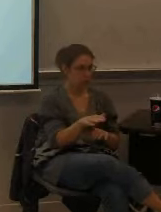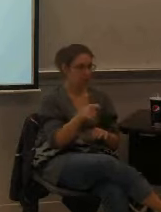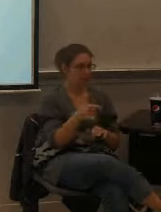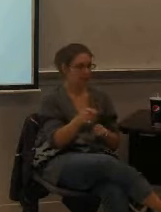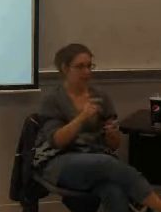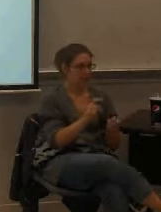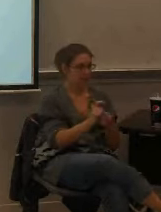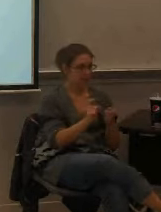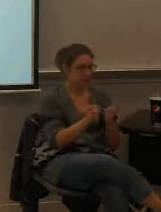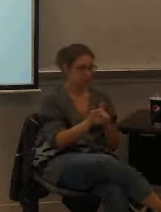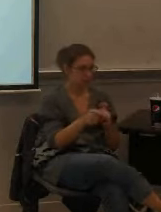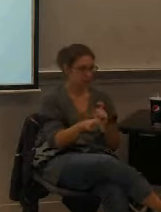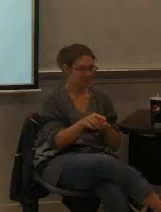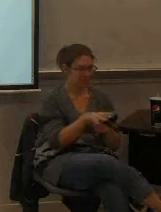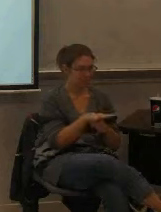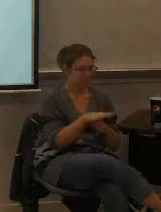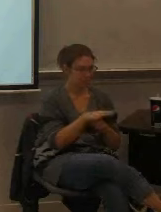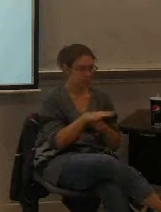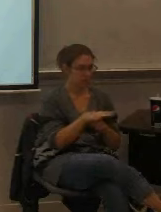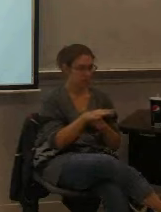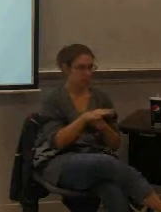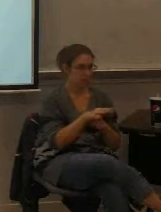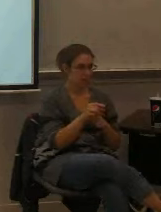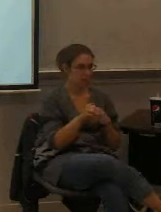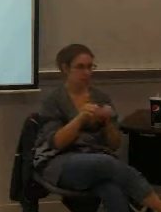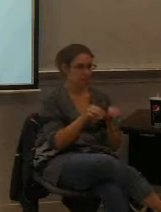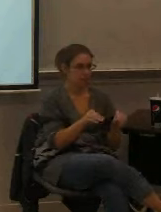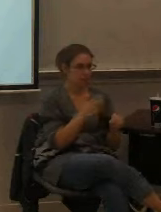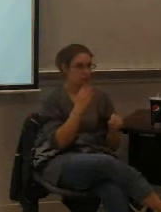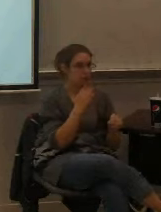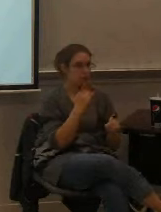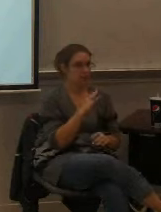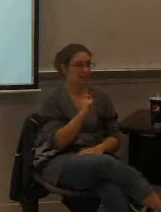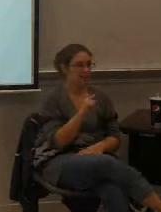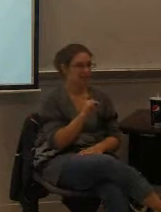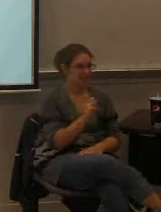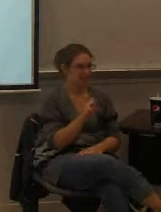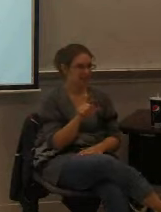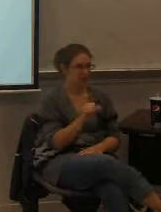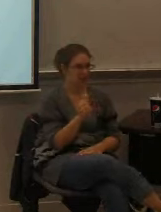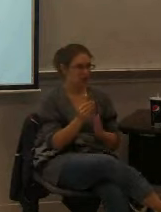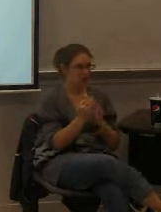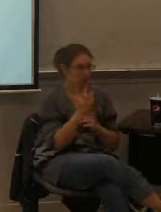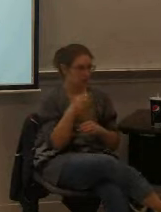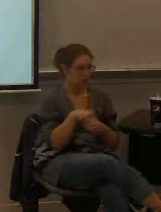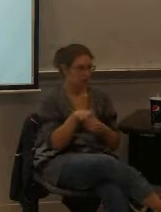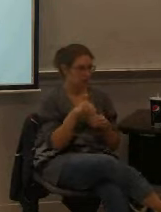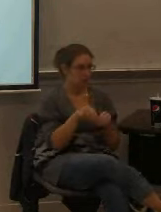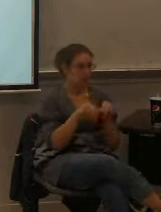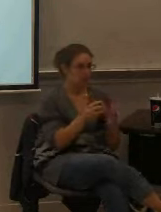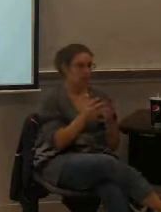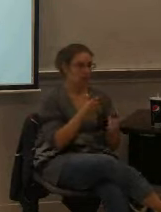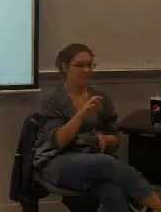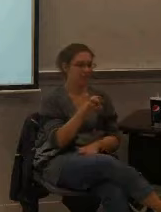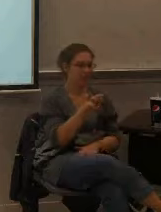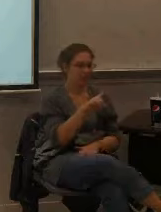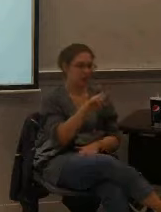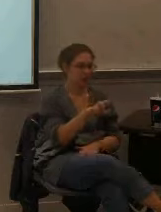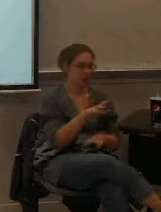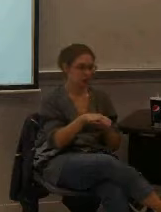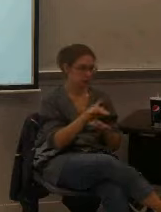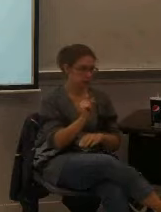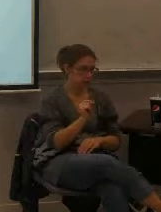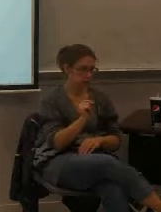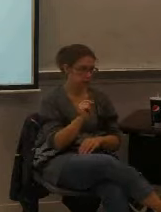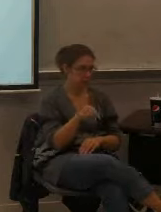drained these areas and planted sugarcane and other crops in there and put a lot of fertilizer on them.